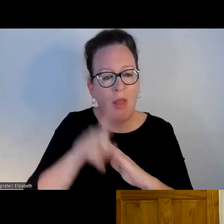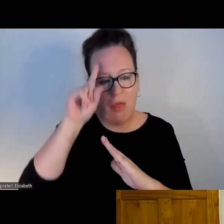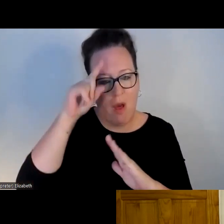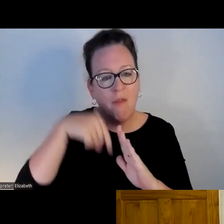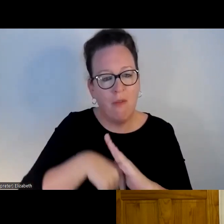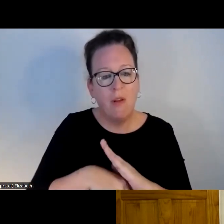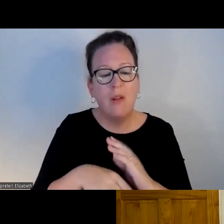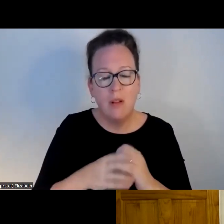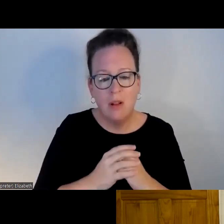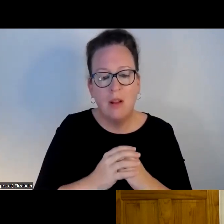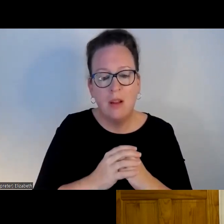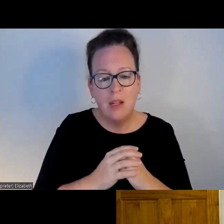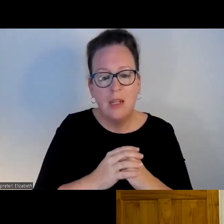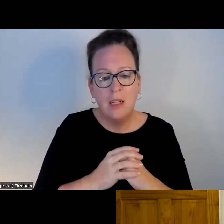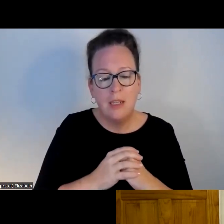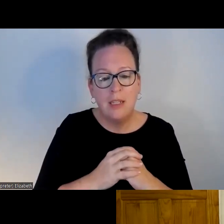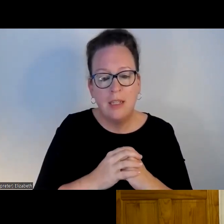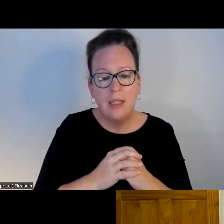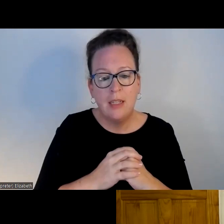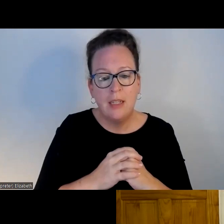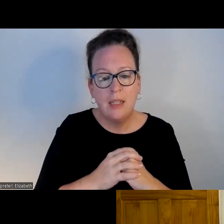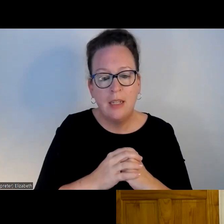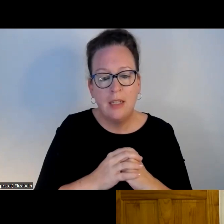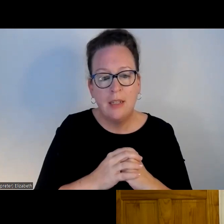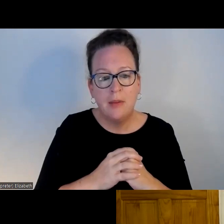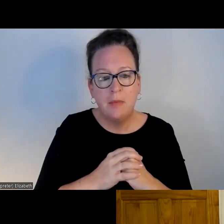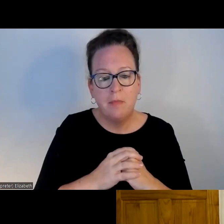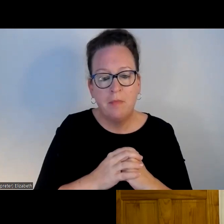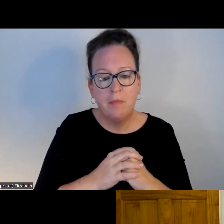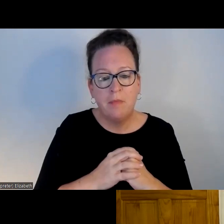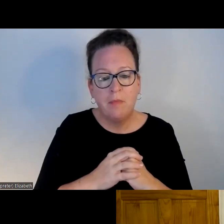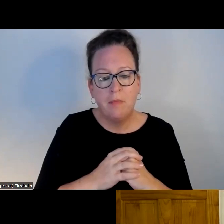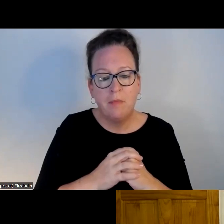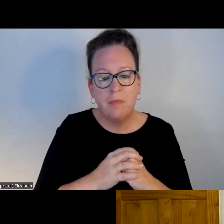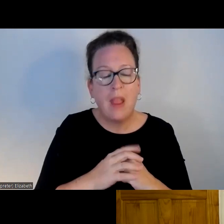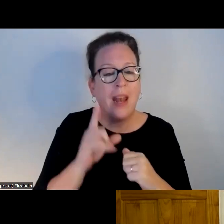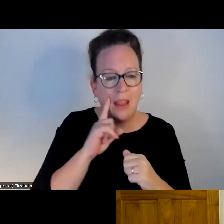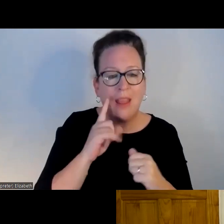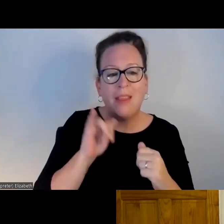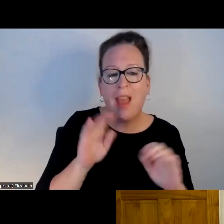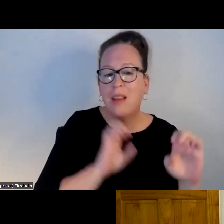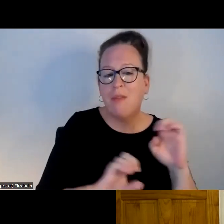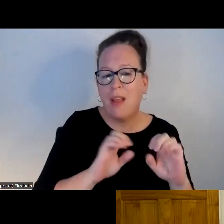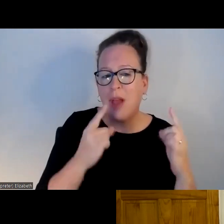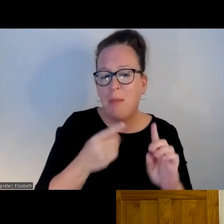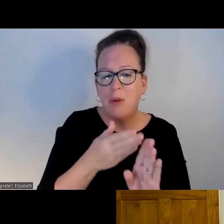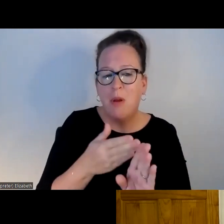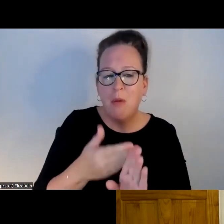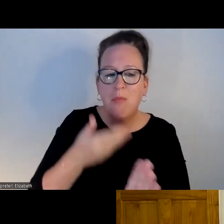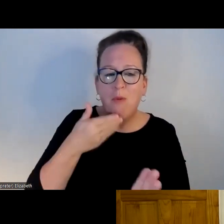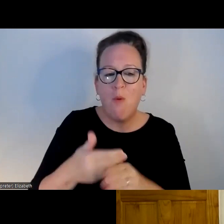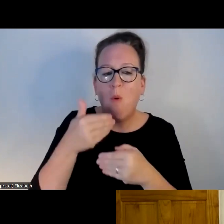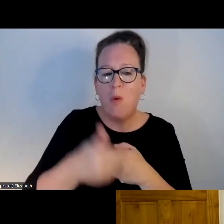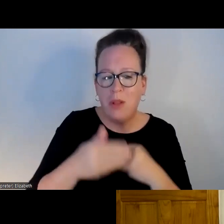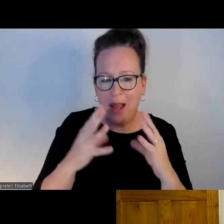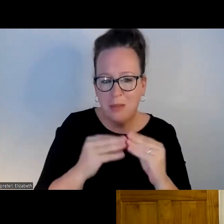And I think potentially in between this meeting and our next one, try to pull